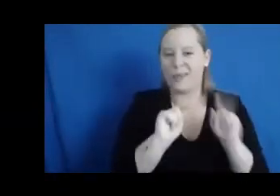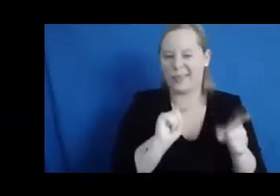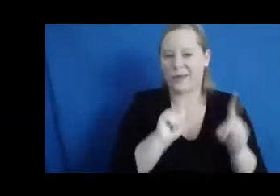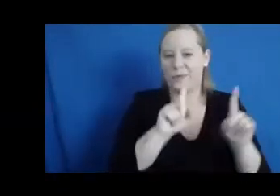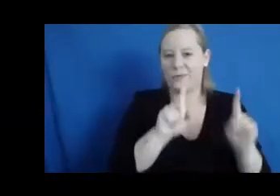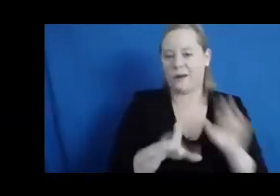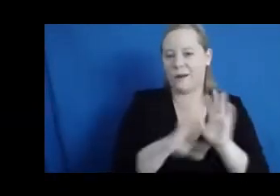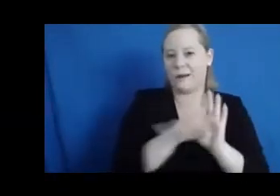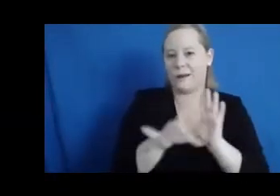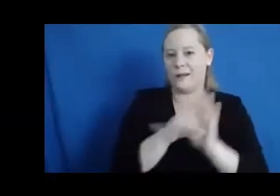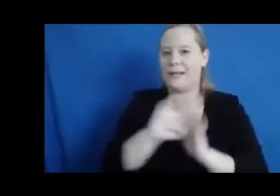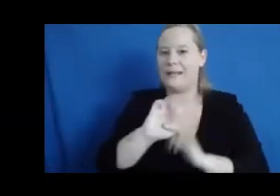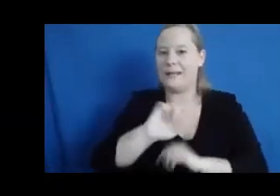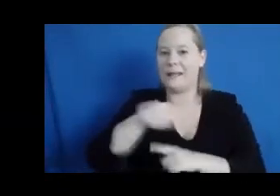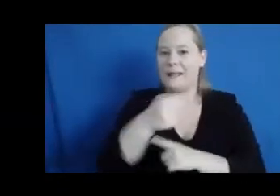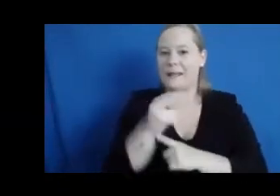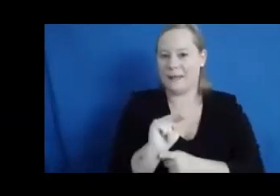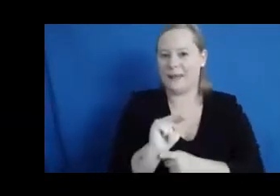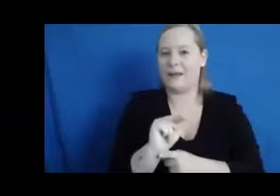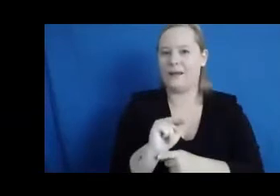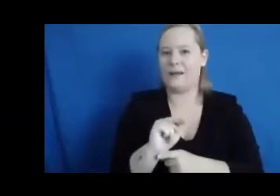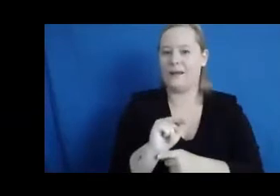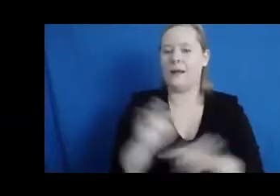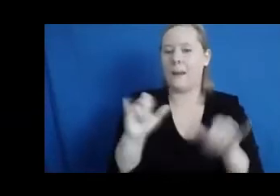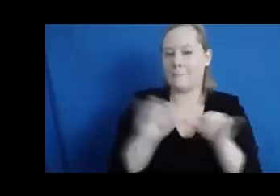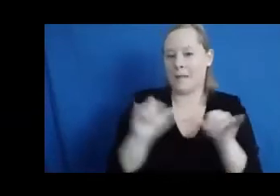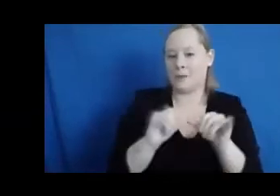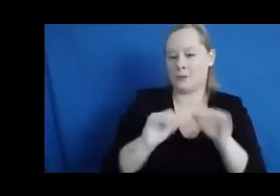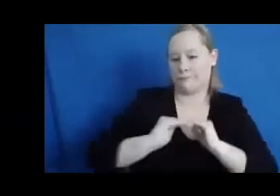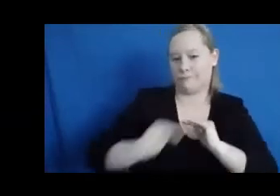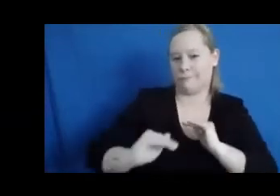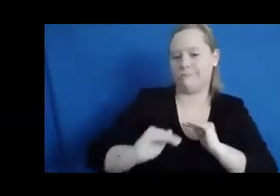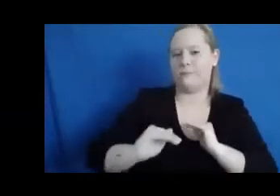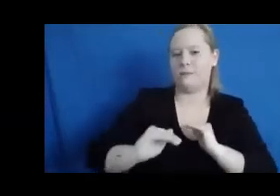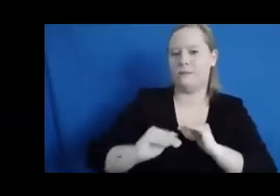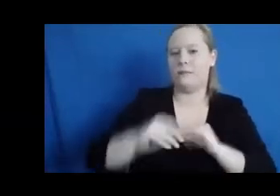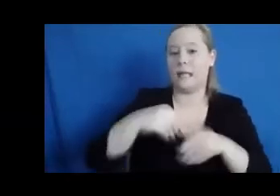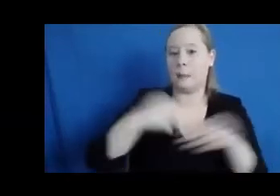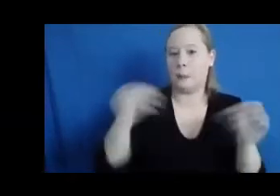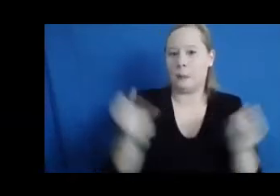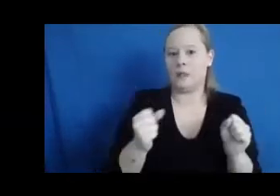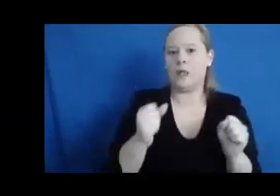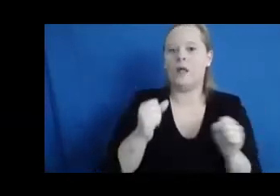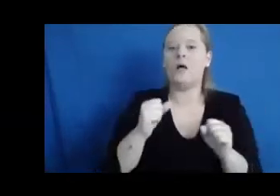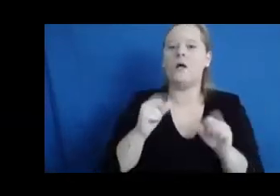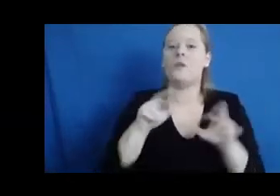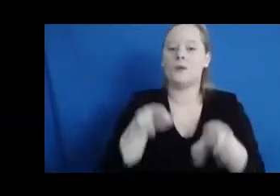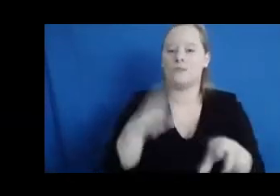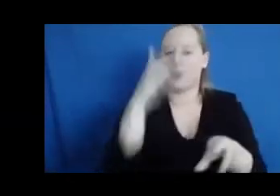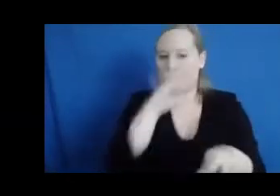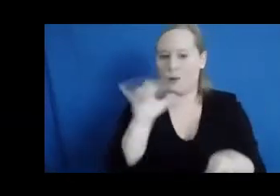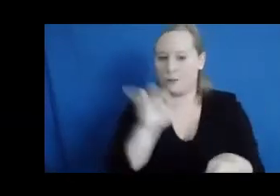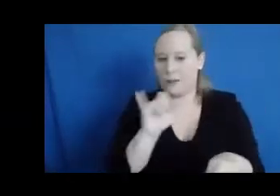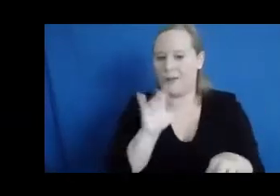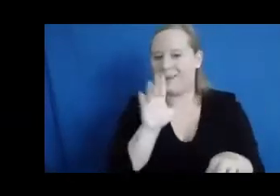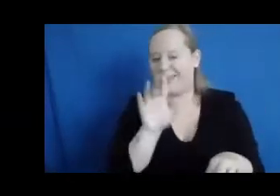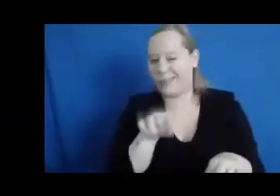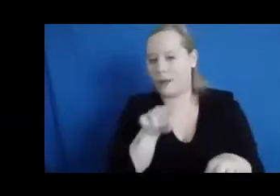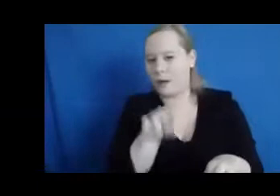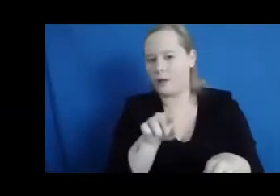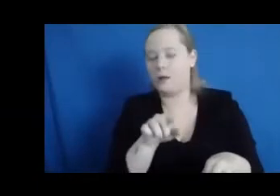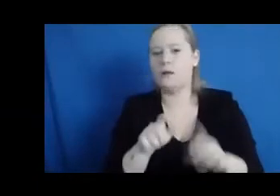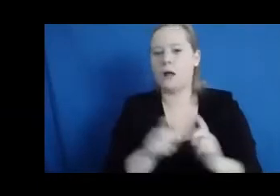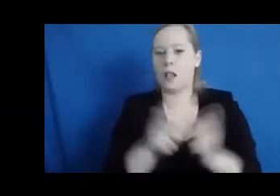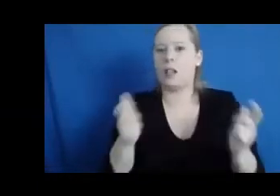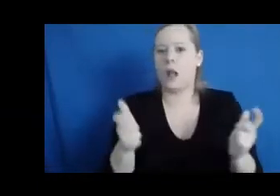out here measuring groundwater levels in the winter. This is what the actual river looked like, the Animas, with large chunks of ice